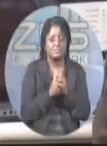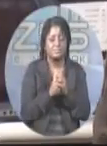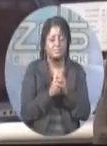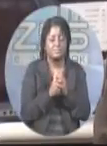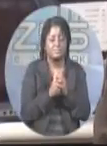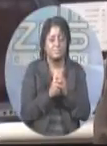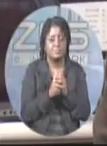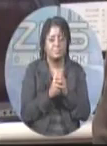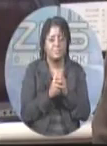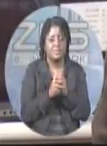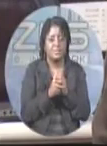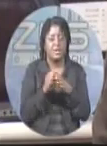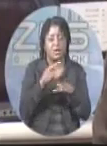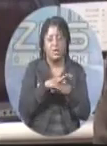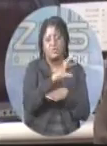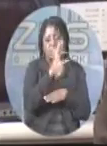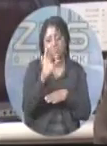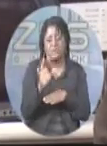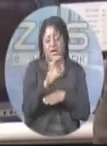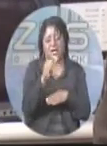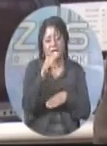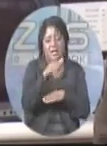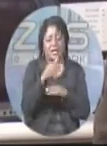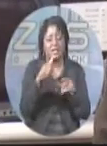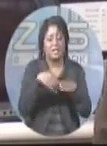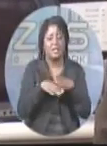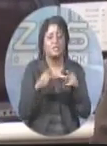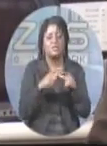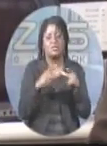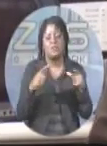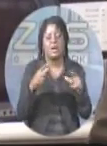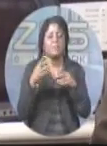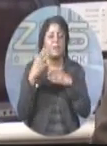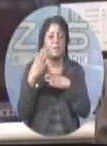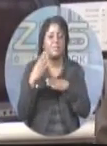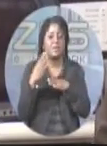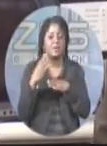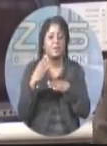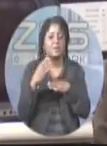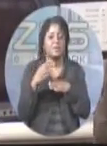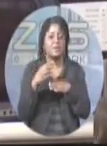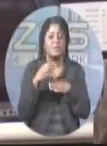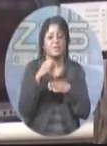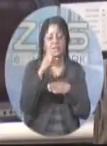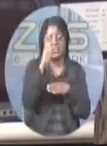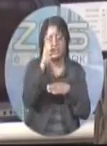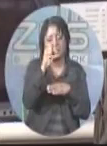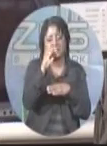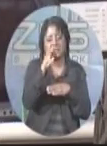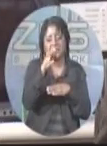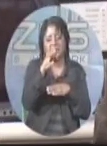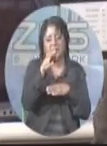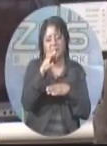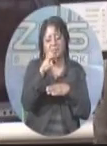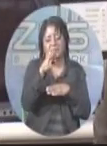artists up on Friday night in Grand Bahama. And also our semi-finalists will be performing on